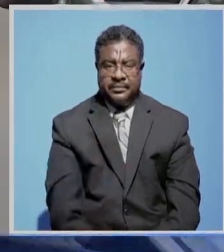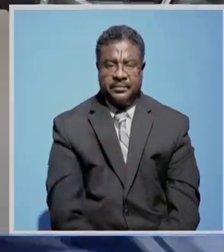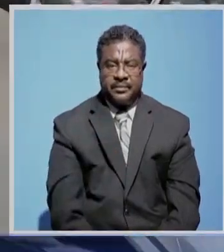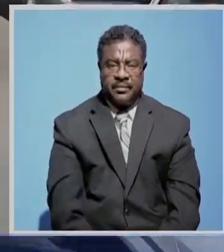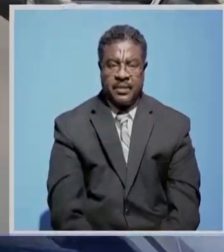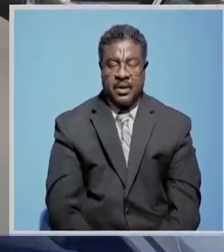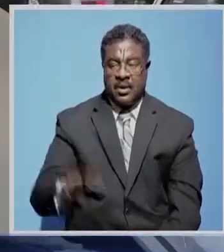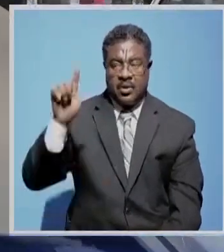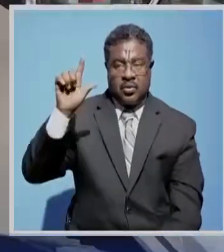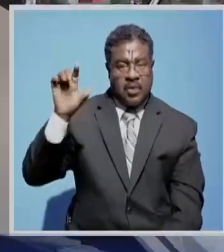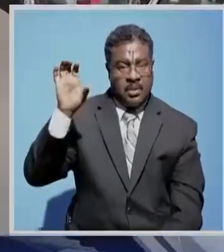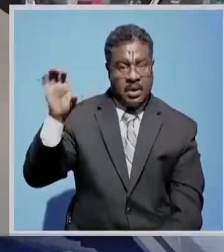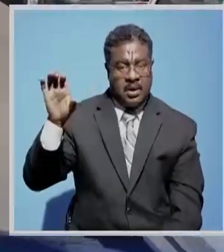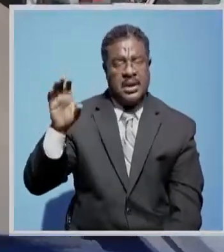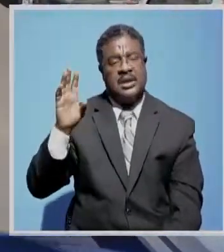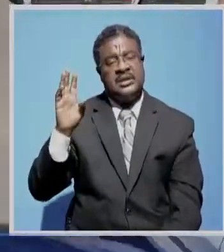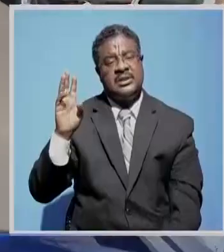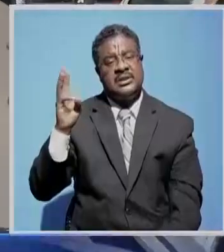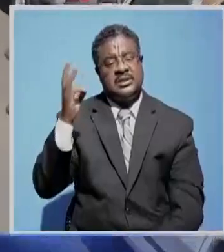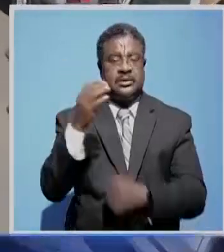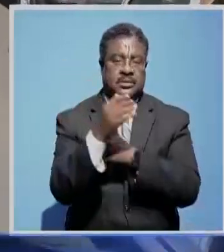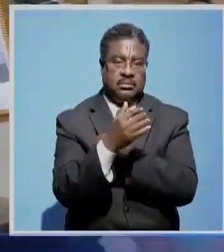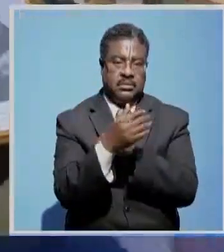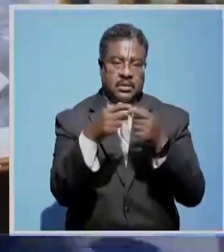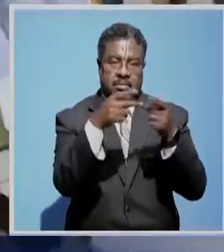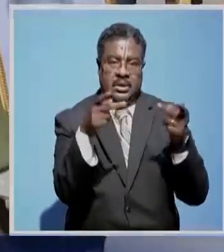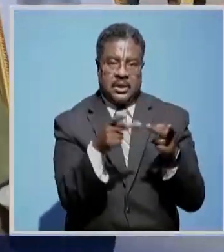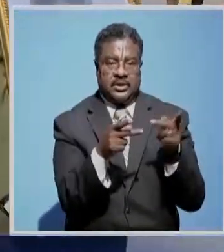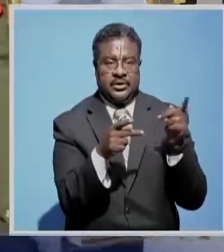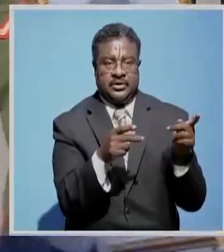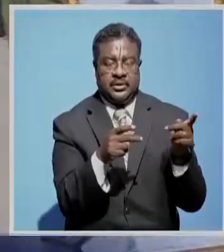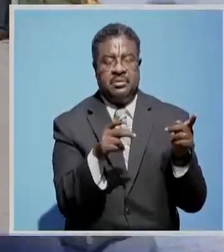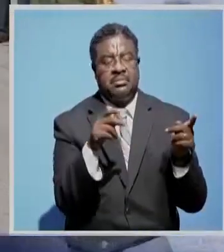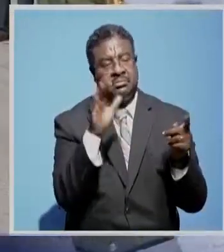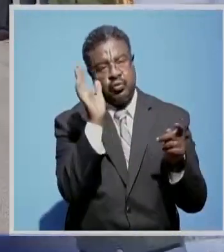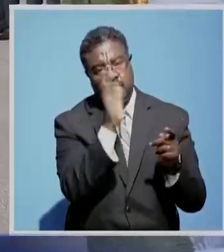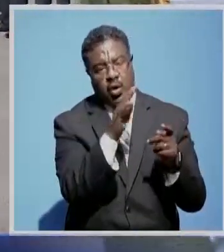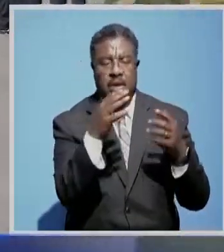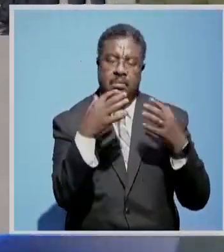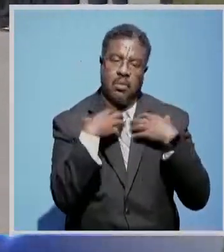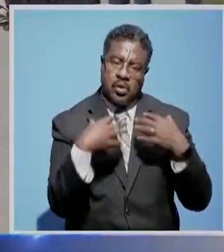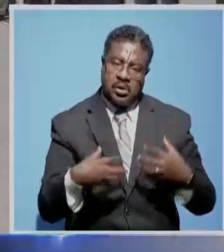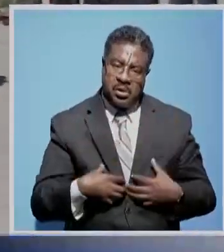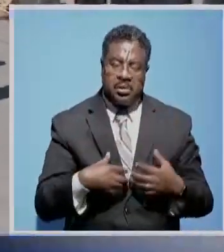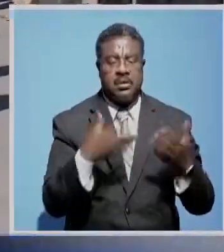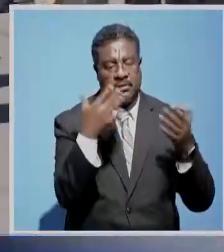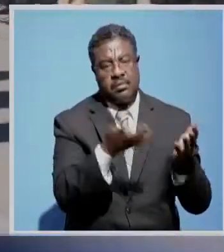Lwapula is the 60th province to pay last respects to Dr. Kaunda. The remains of the first president have since